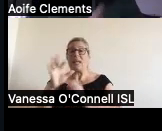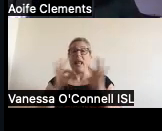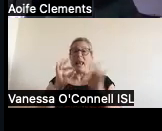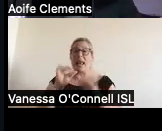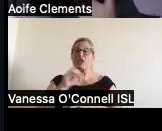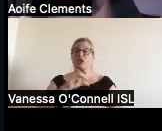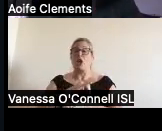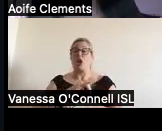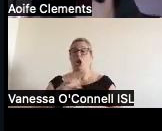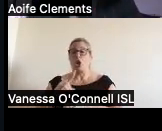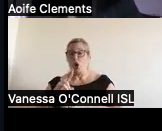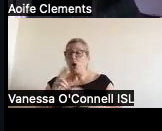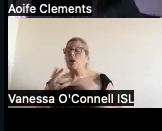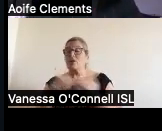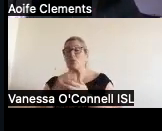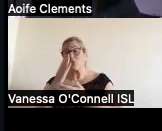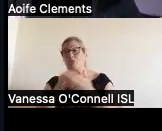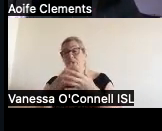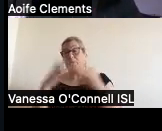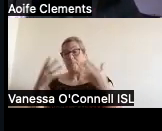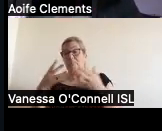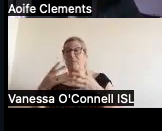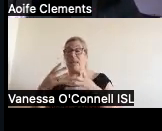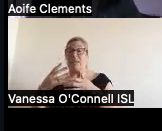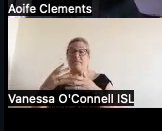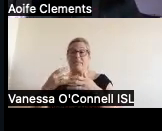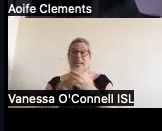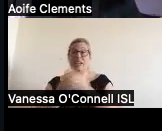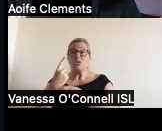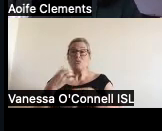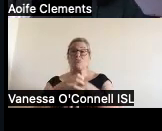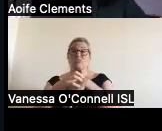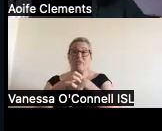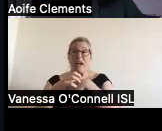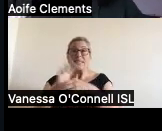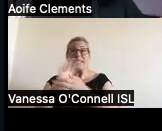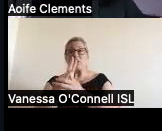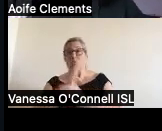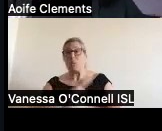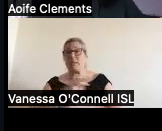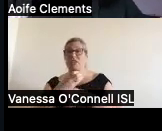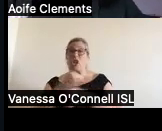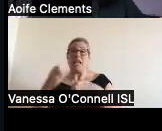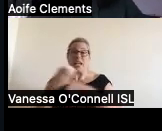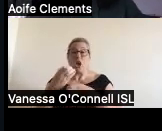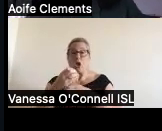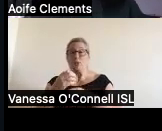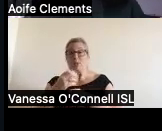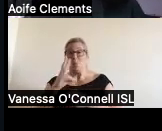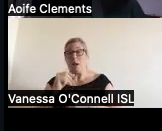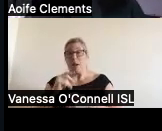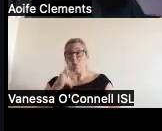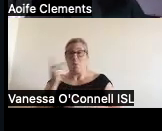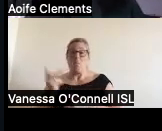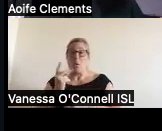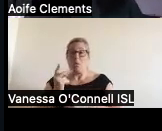solve on our own. So big issues, you know, like violence against women, the childcare issue and things like that. So far, we're very happy to